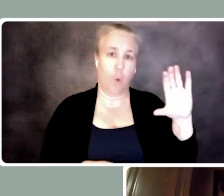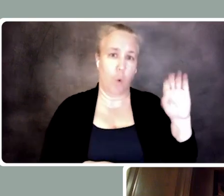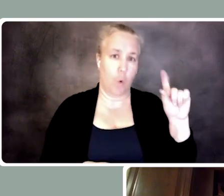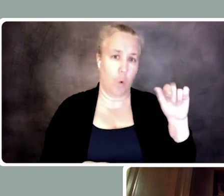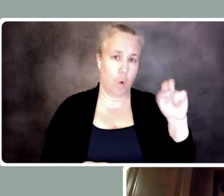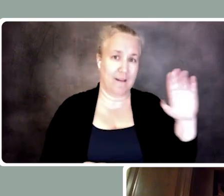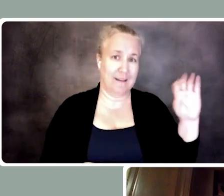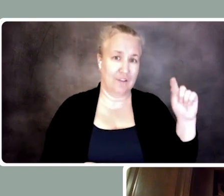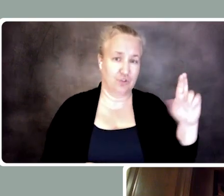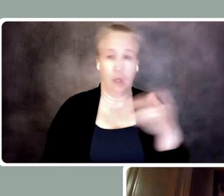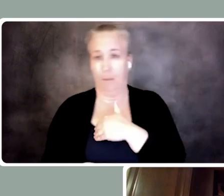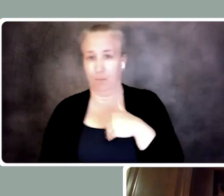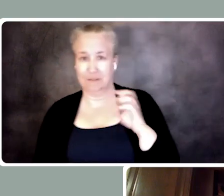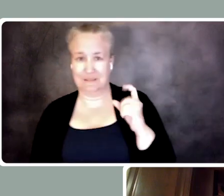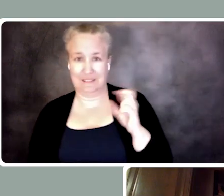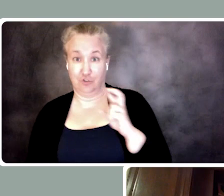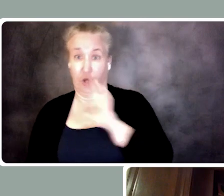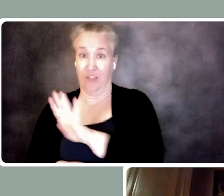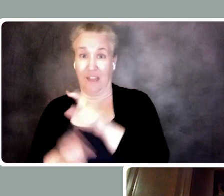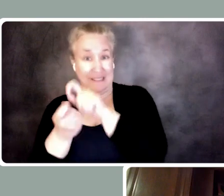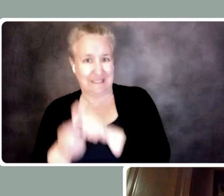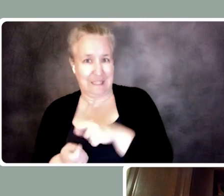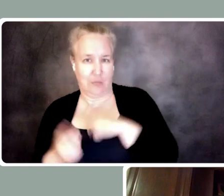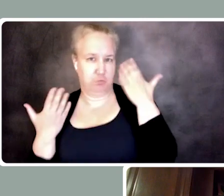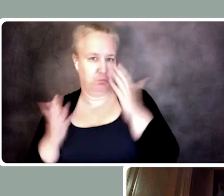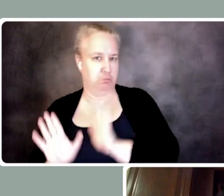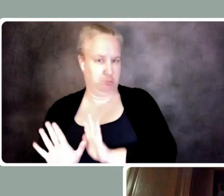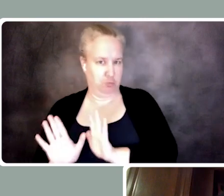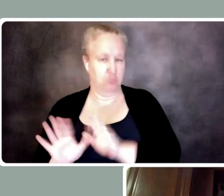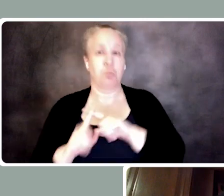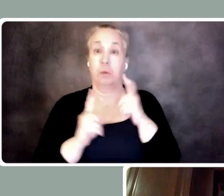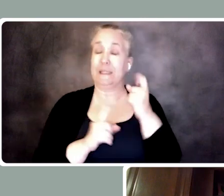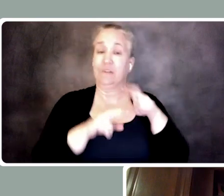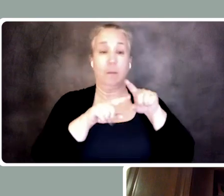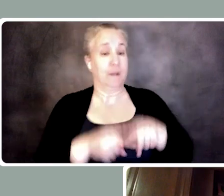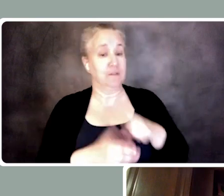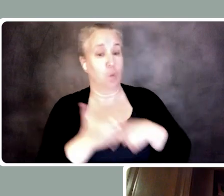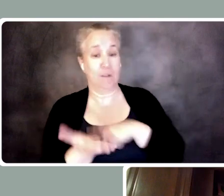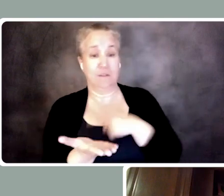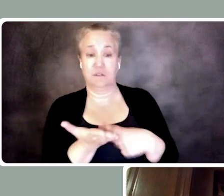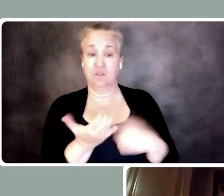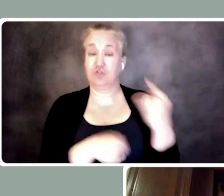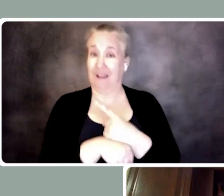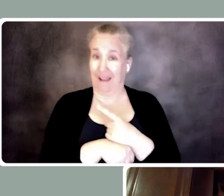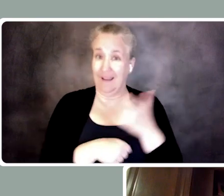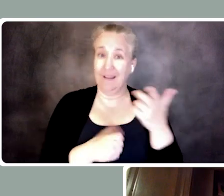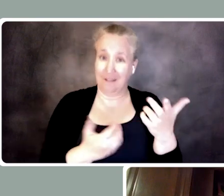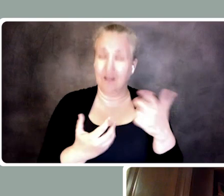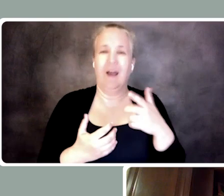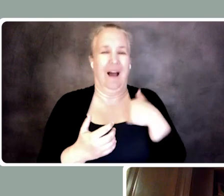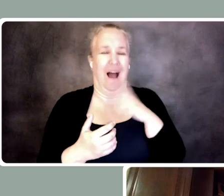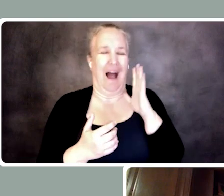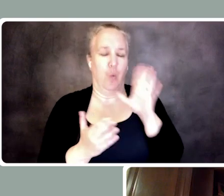the details of this person, but what I would say is, right, even based on what we talked about today with Destiny Breast 04, I would